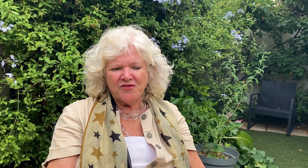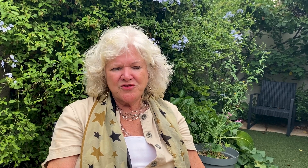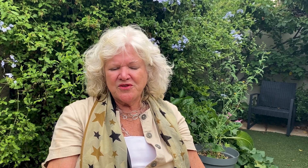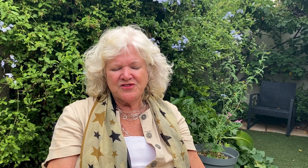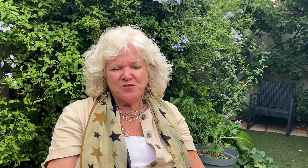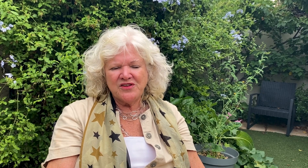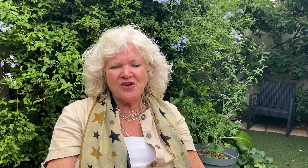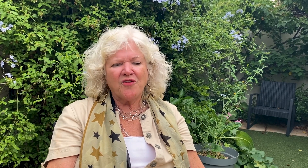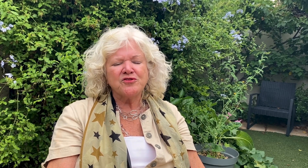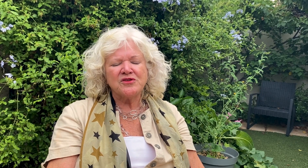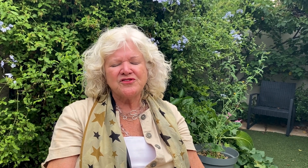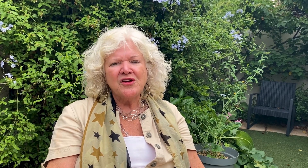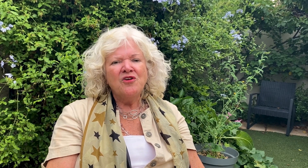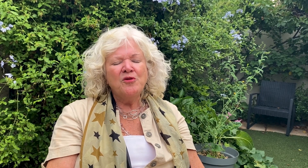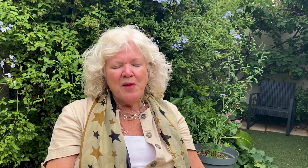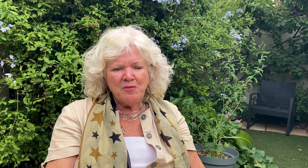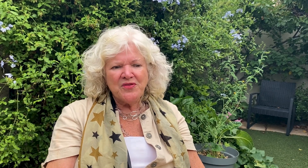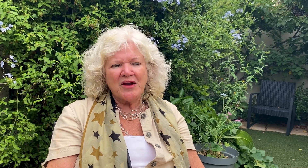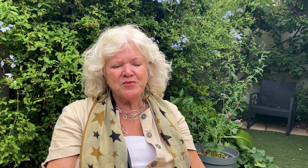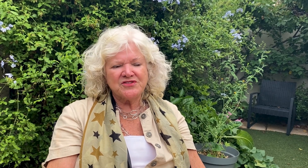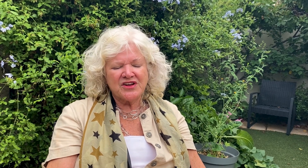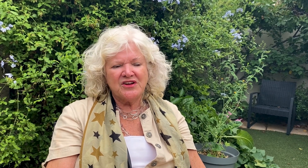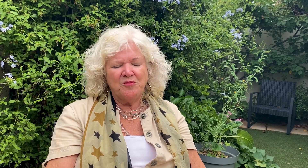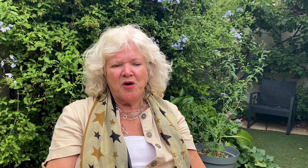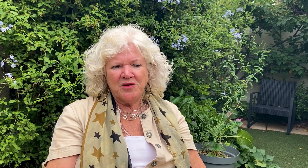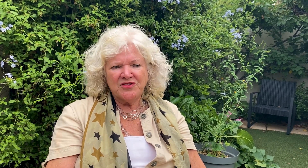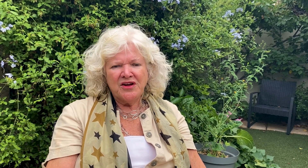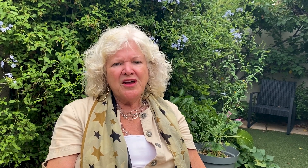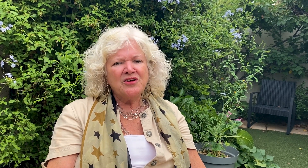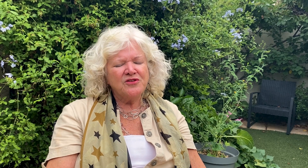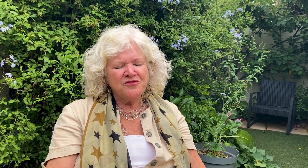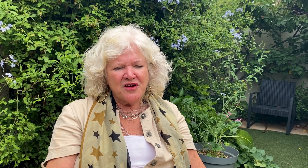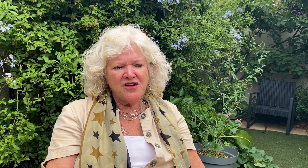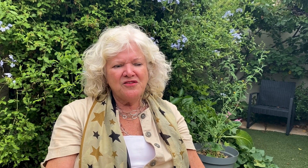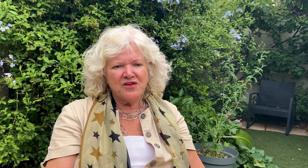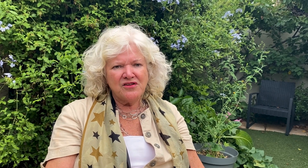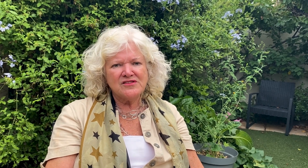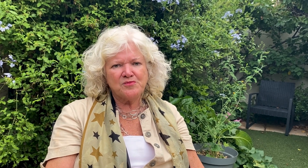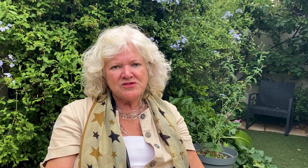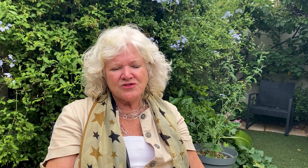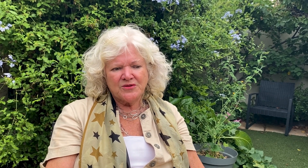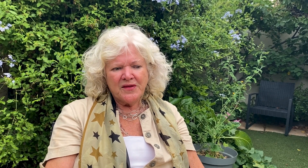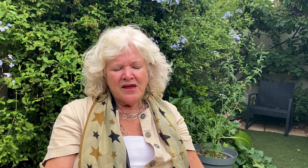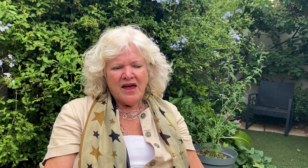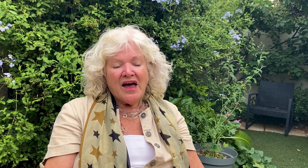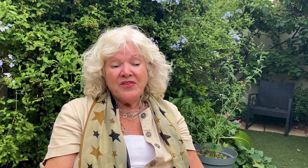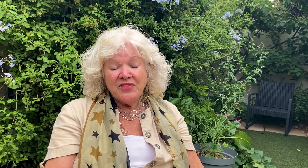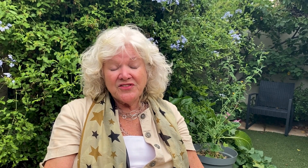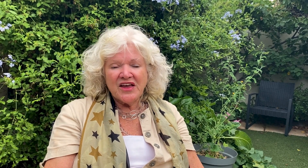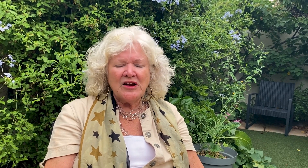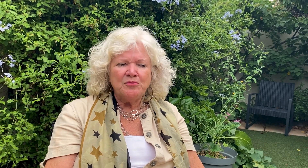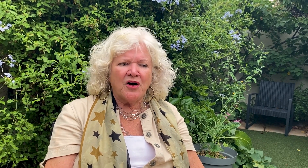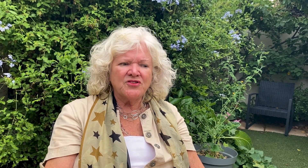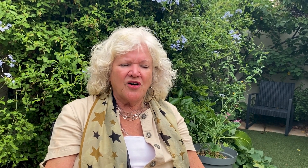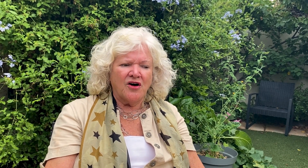days afterwards and weeks afterwards remembered that particular moment. It was very, very special. And then